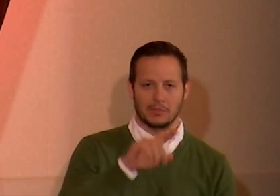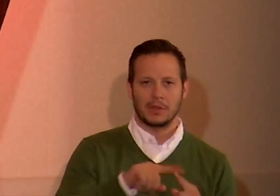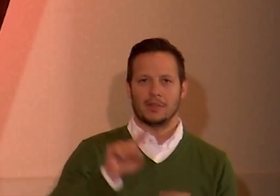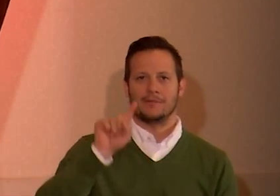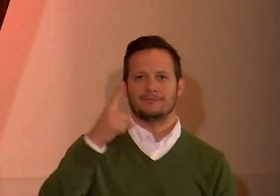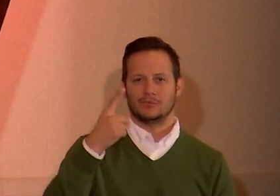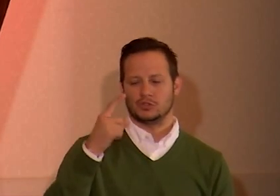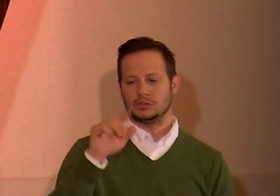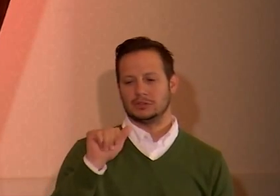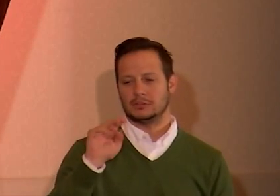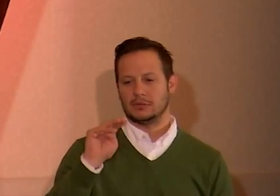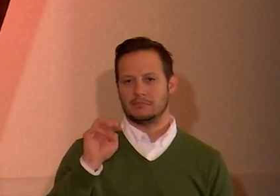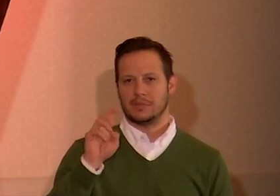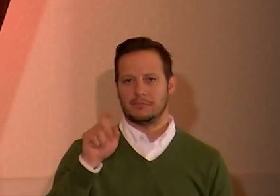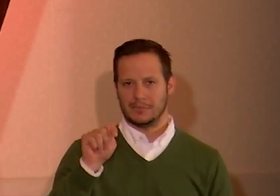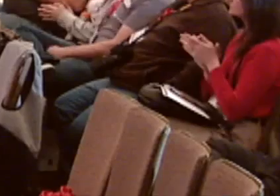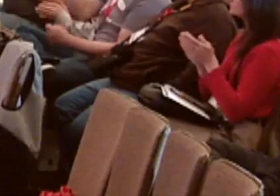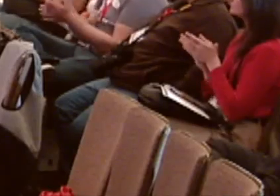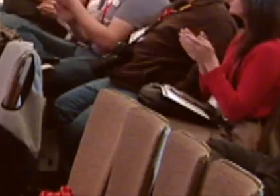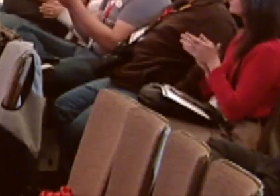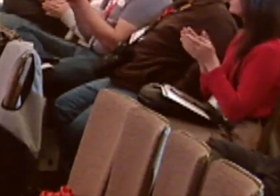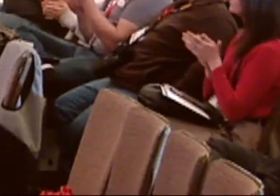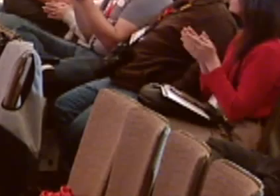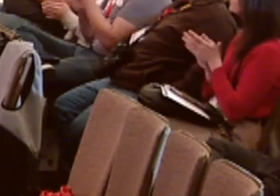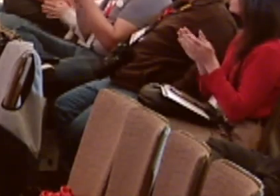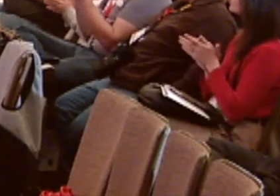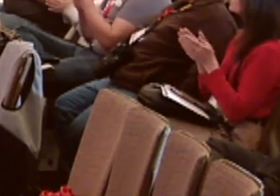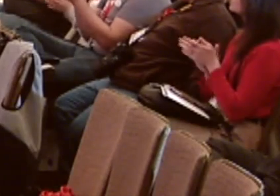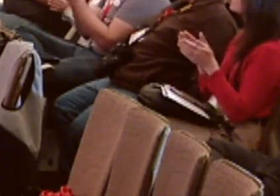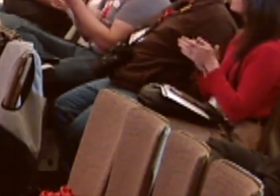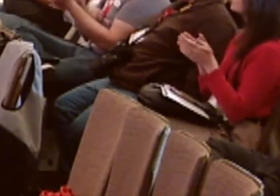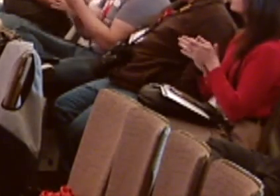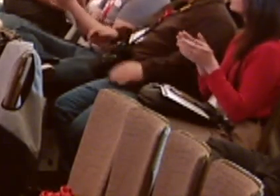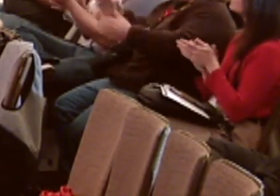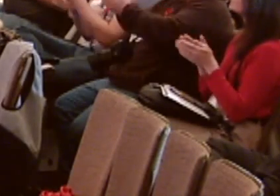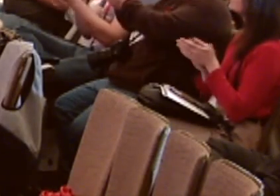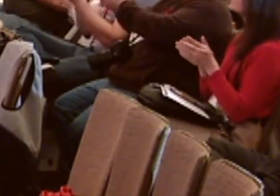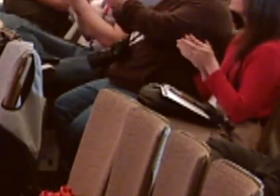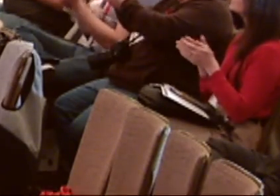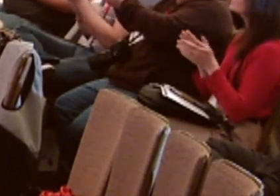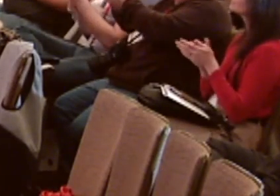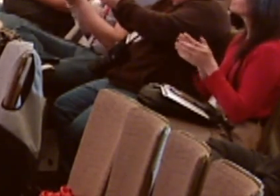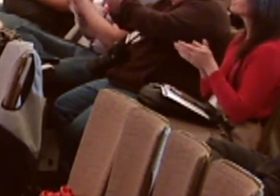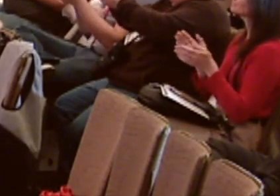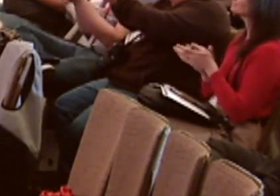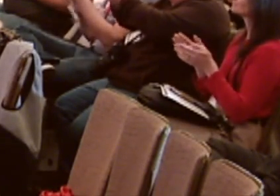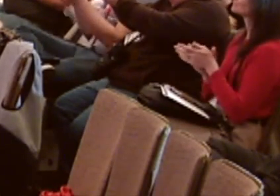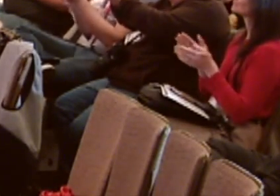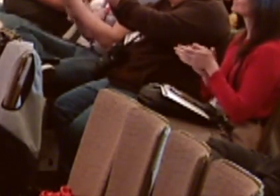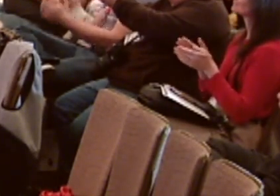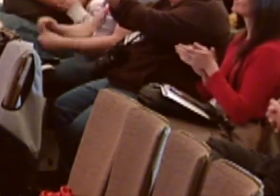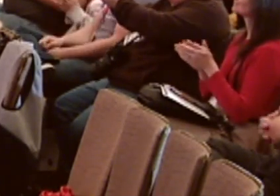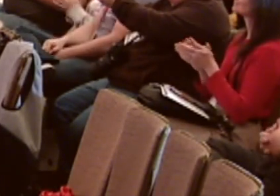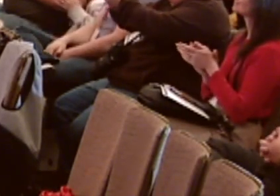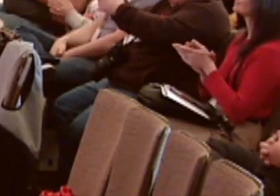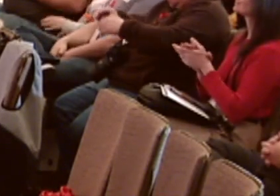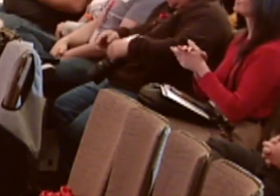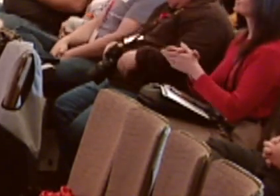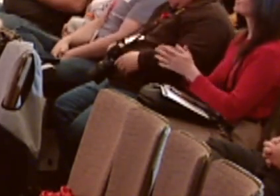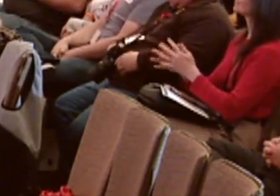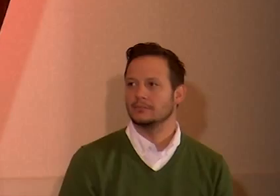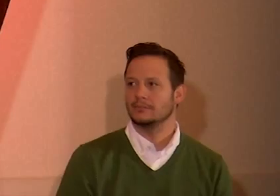States Constitution. And here's what it is. And here's what it is. This is a demand